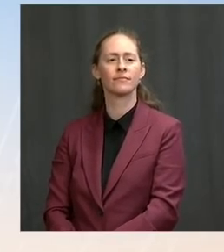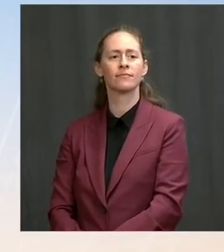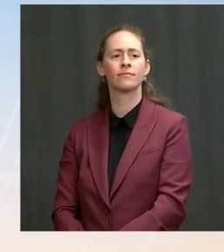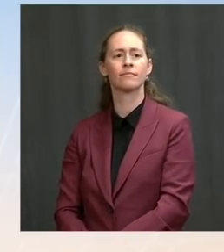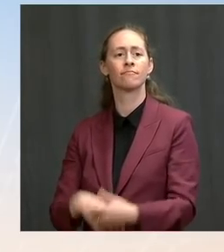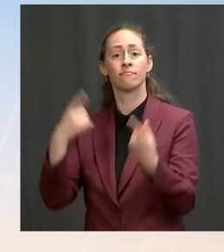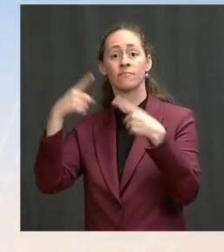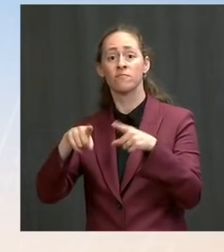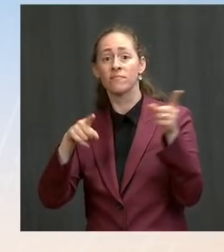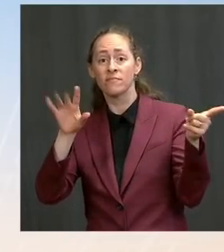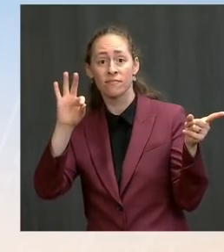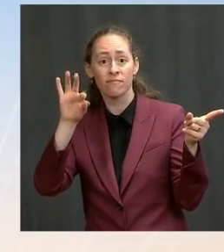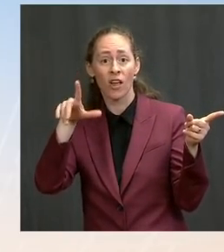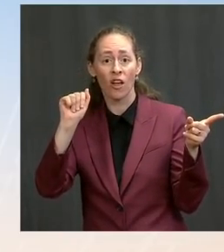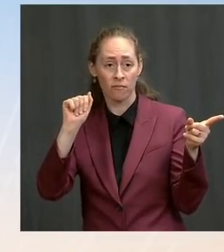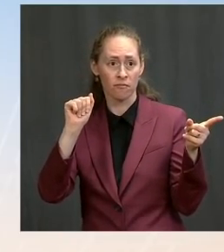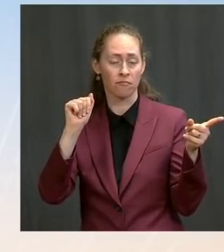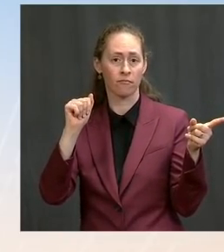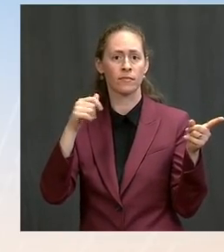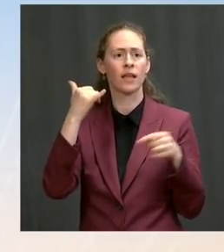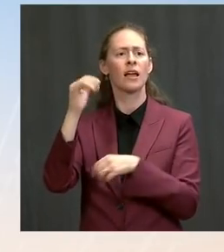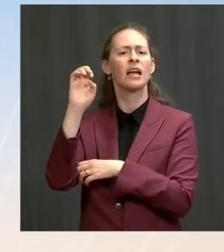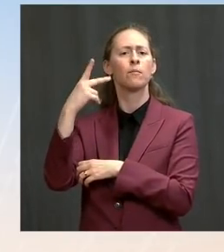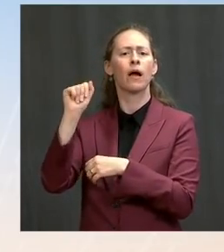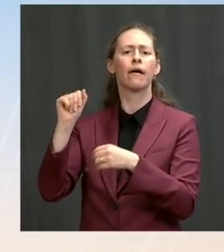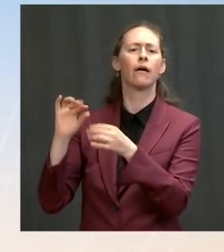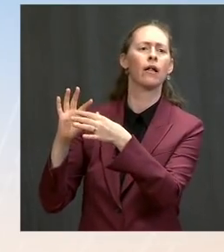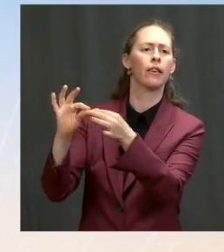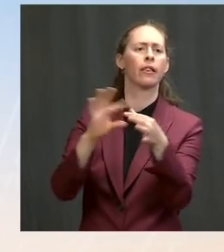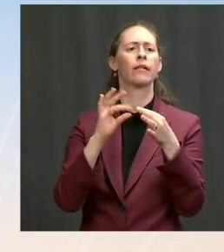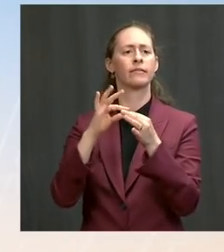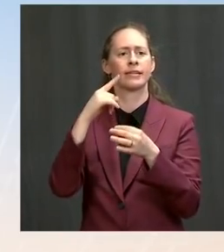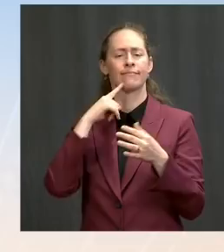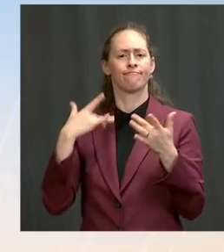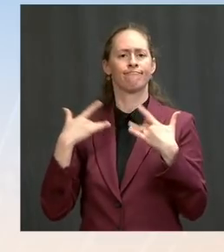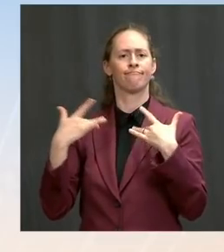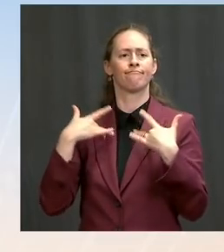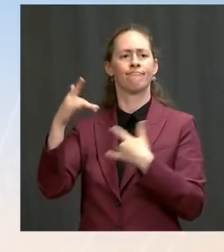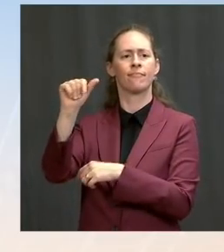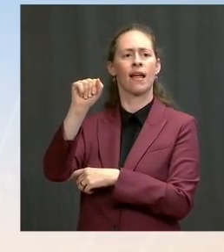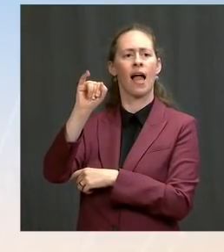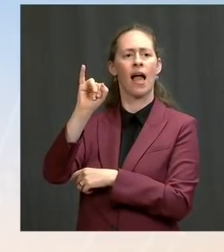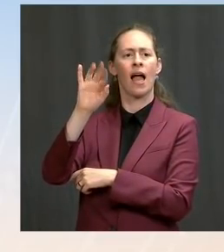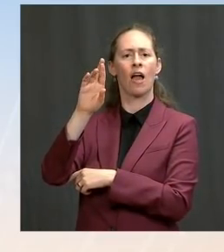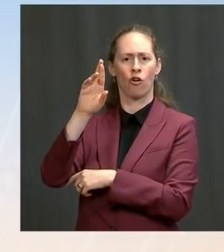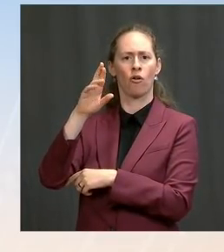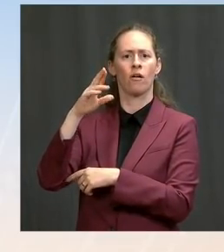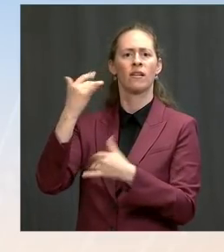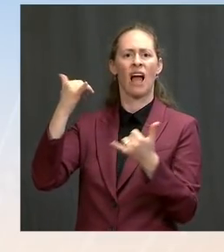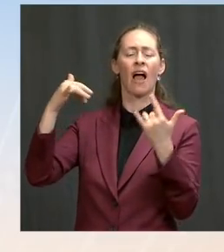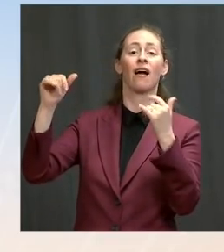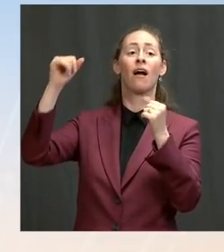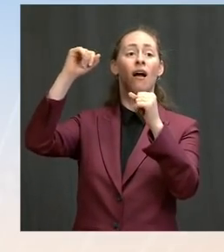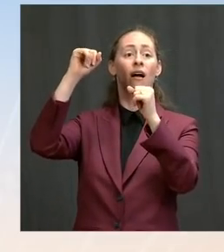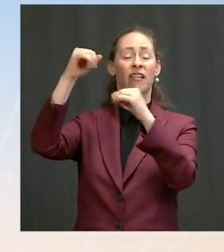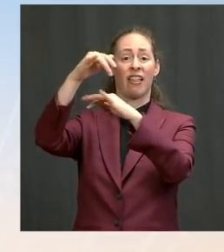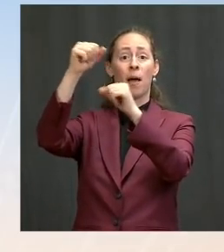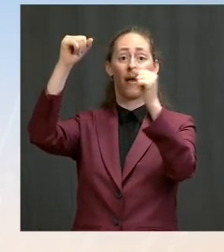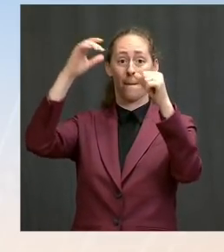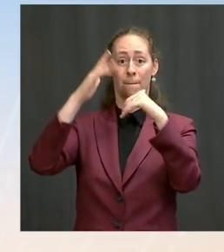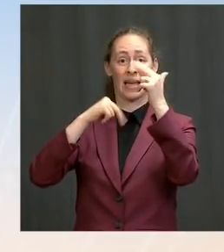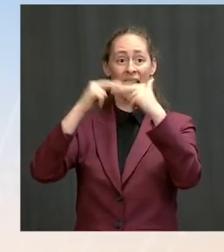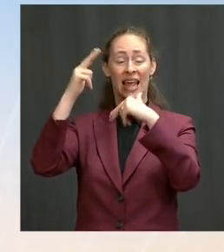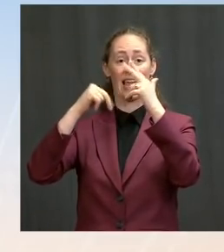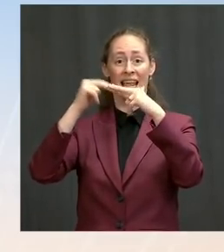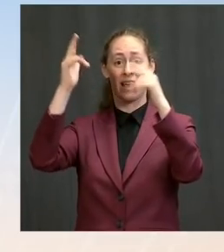has said that there are particles that could be toxic to people's long-term health. Related to the collapse of the building in Florida.